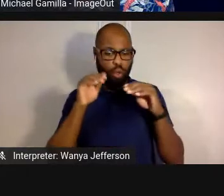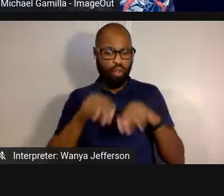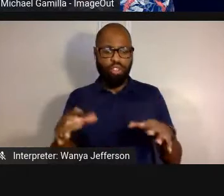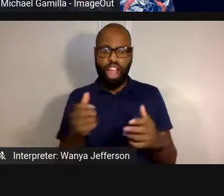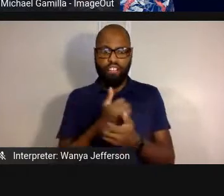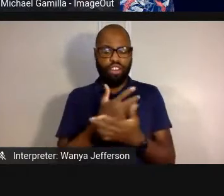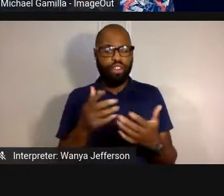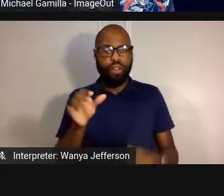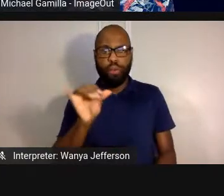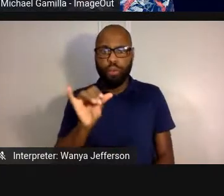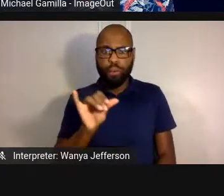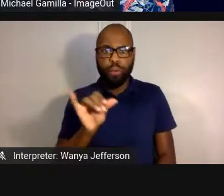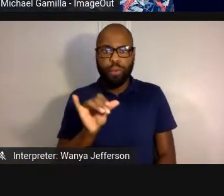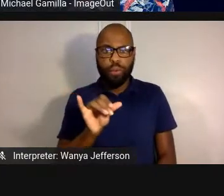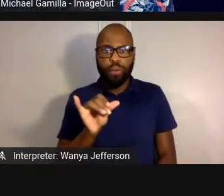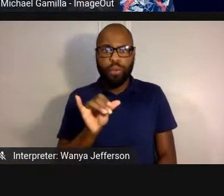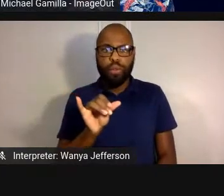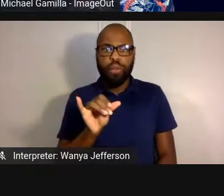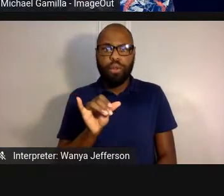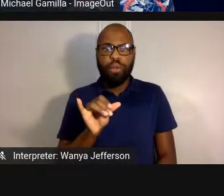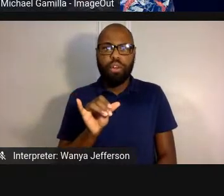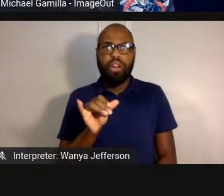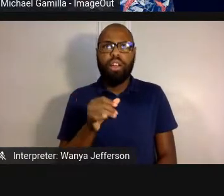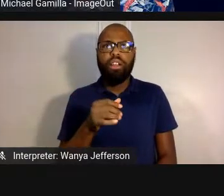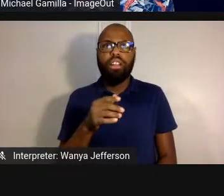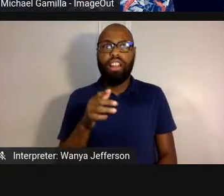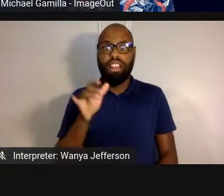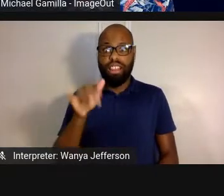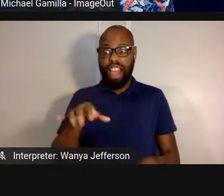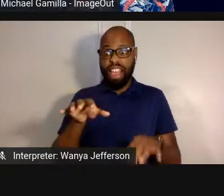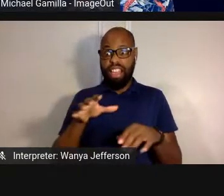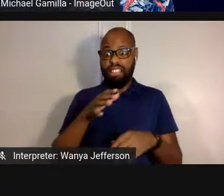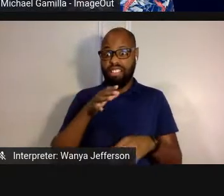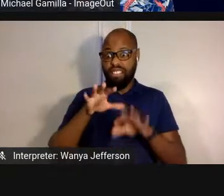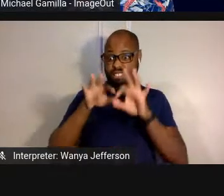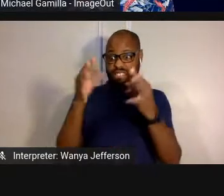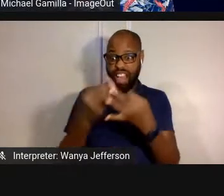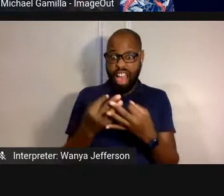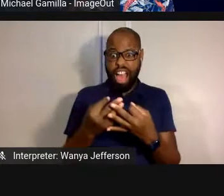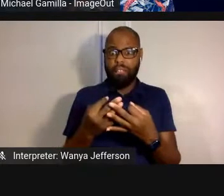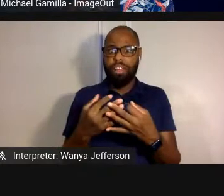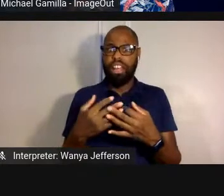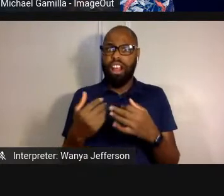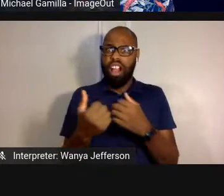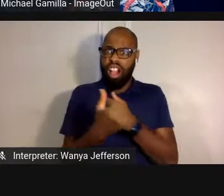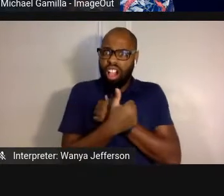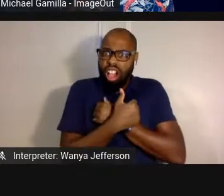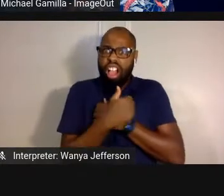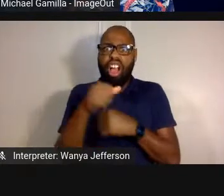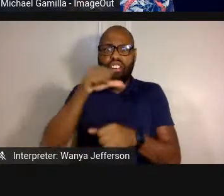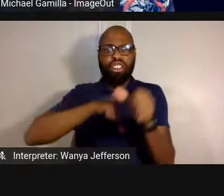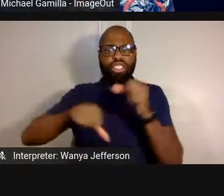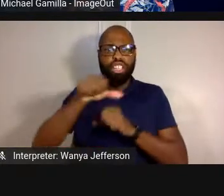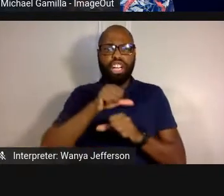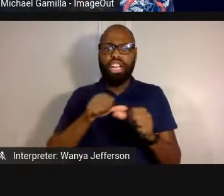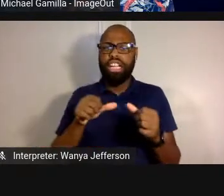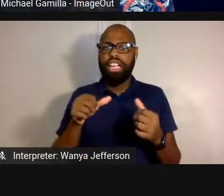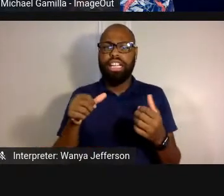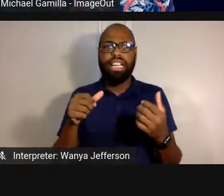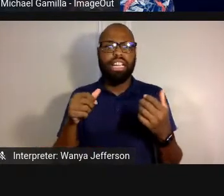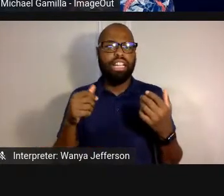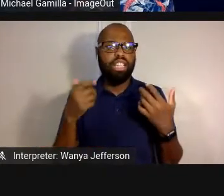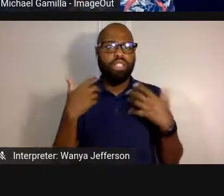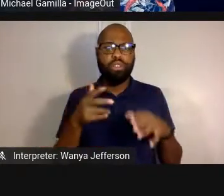Adrian, has this loving family that I don't think Sebastian wants to see get